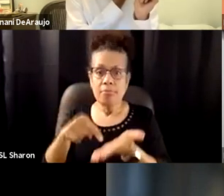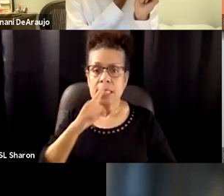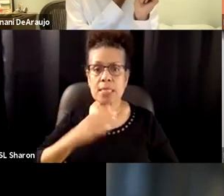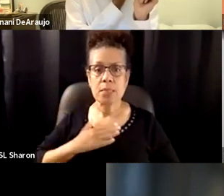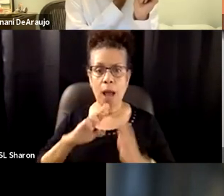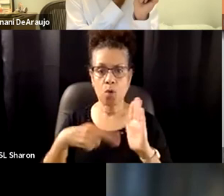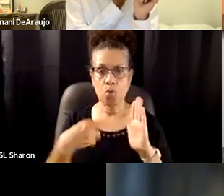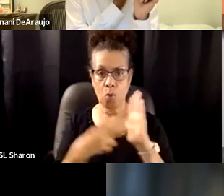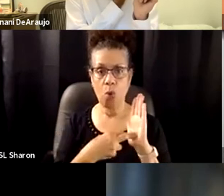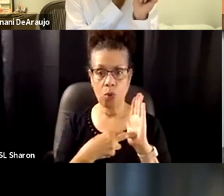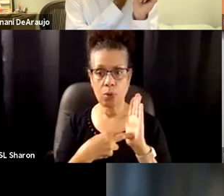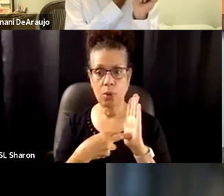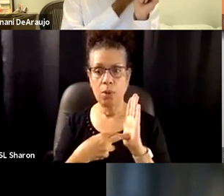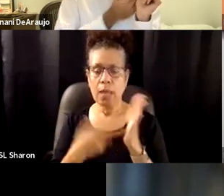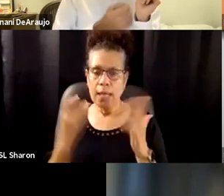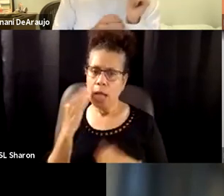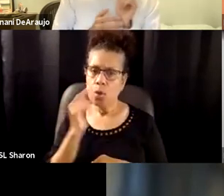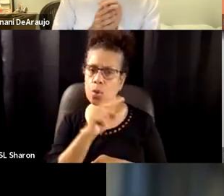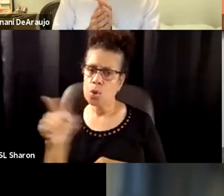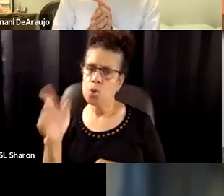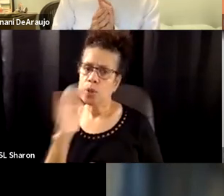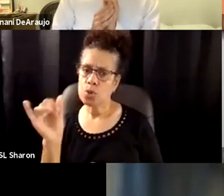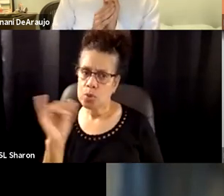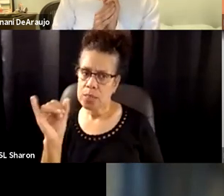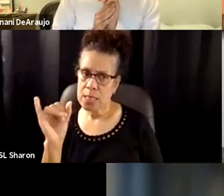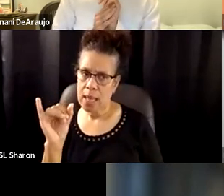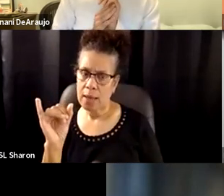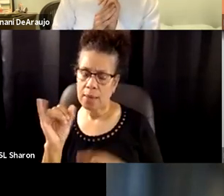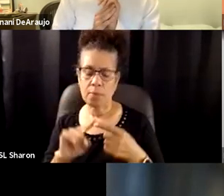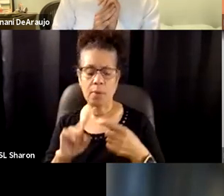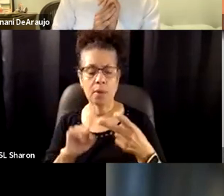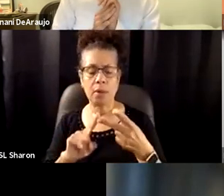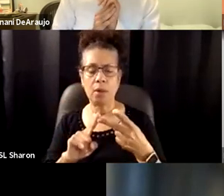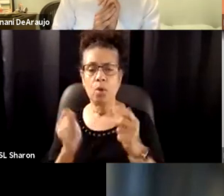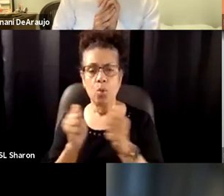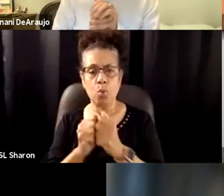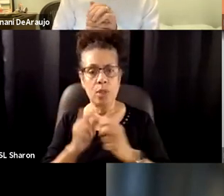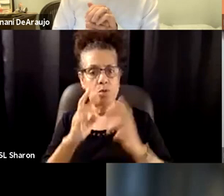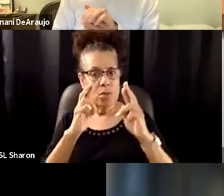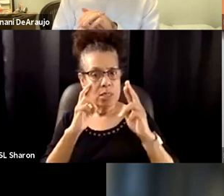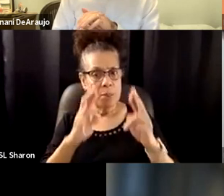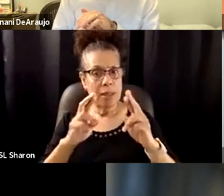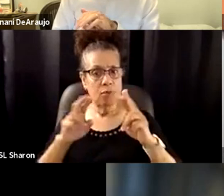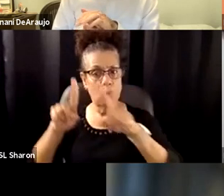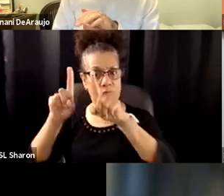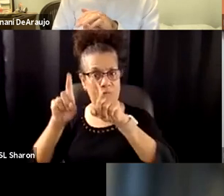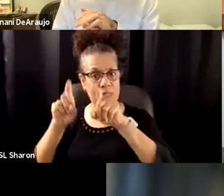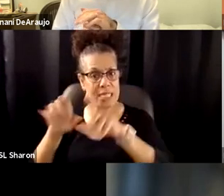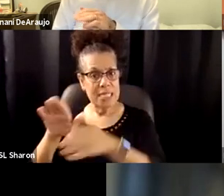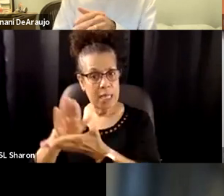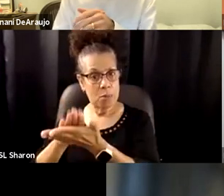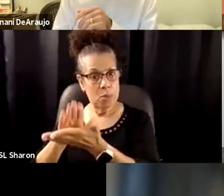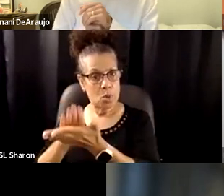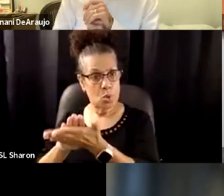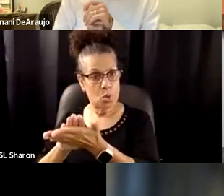colleagues will do will do the same with uh with respect to the exam school issue